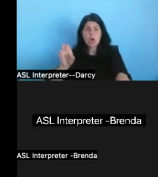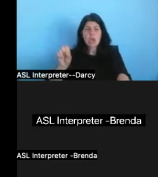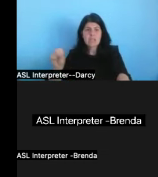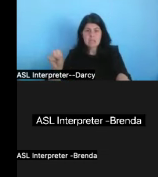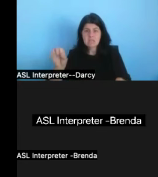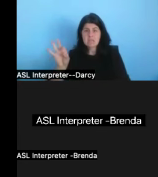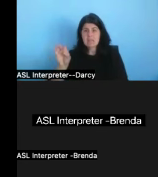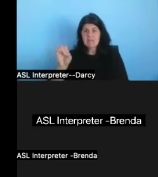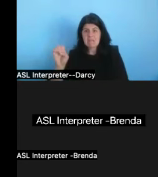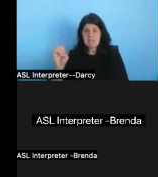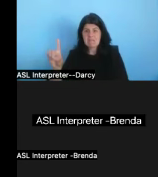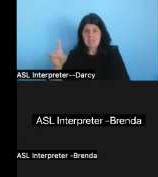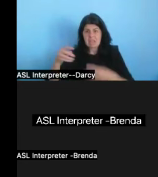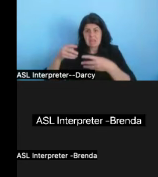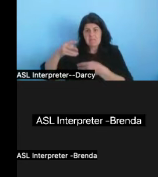tap into.